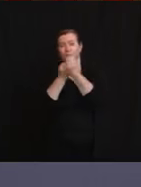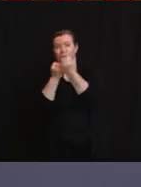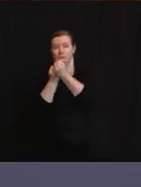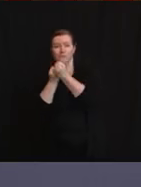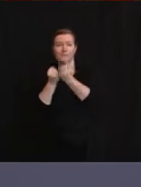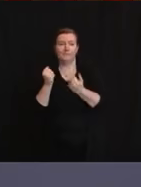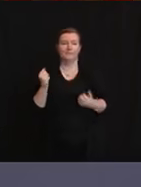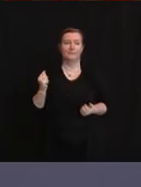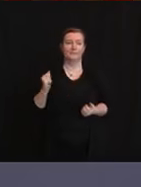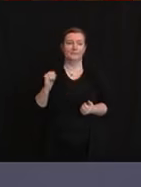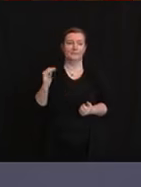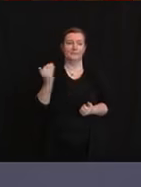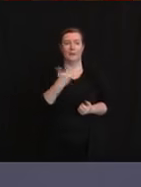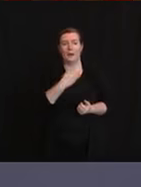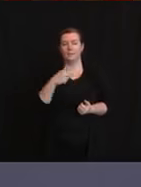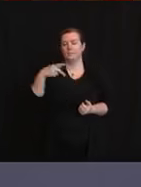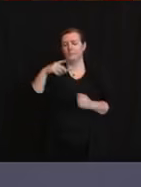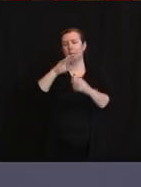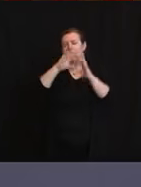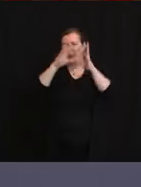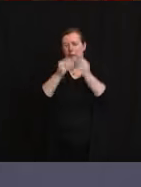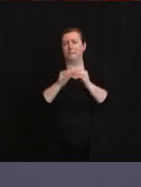need it still. Again,